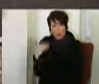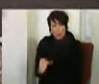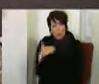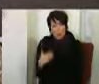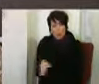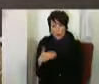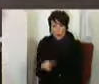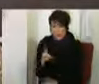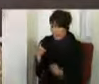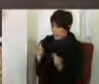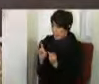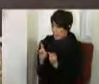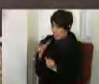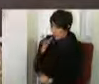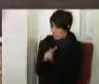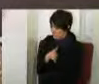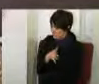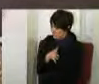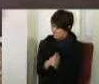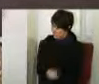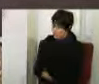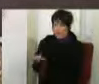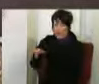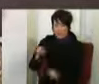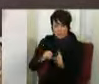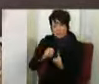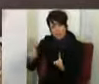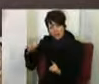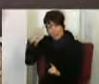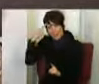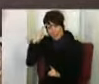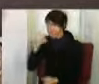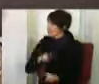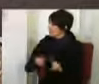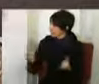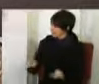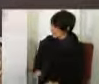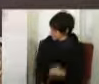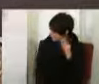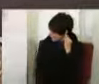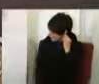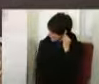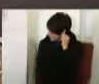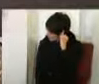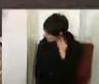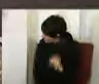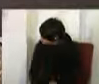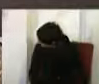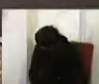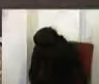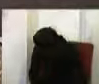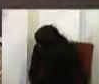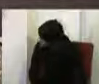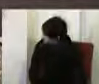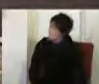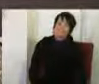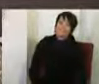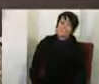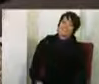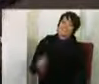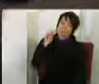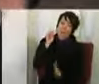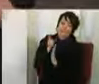I'm dating a woman. I know I have to stretch a lot in my imagination, But, you know, let me stretch, just go there for a